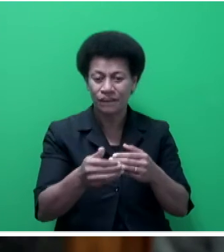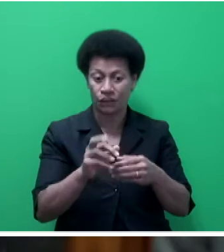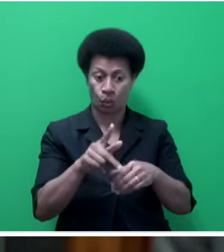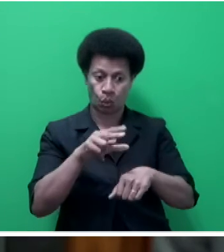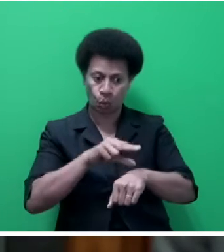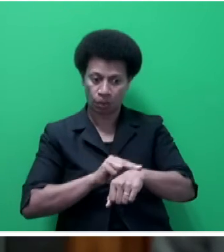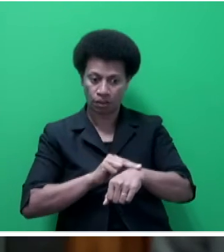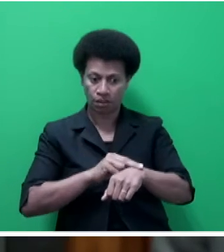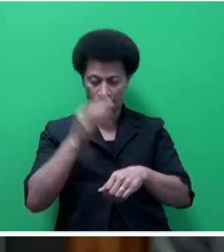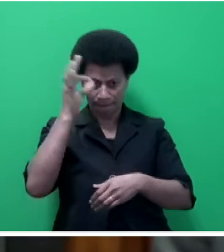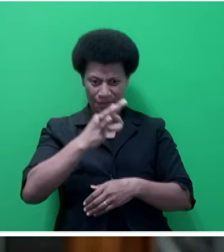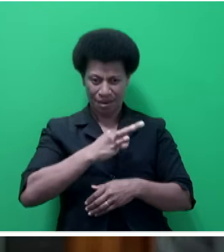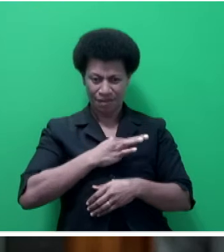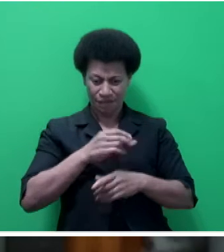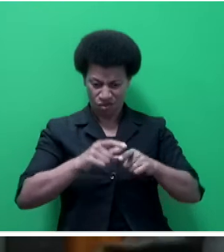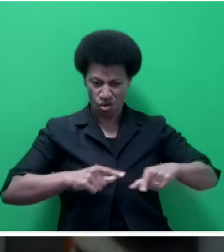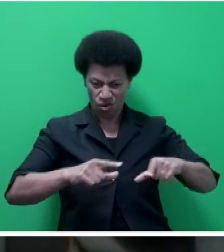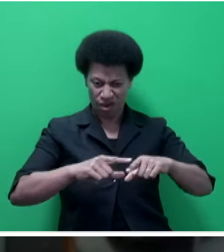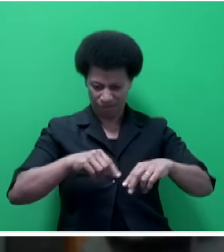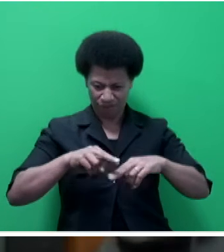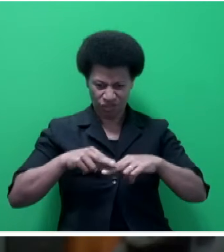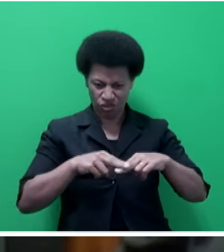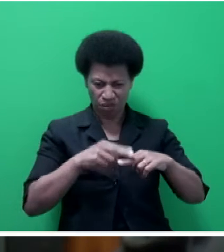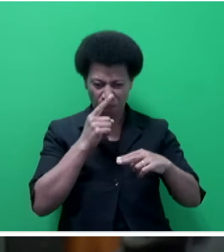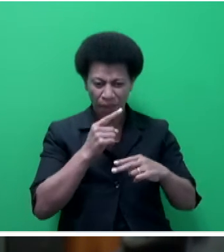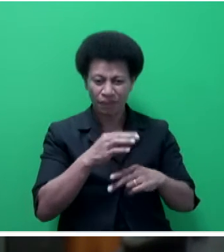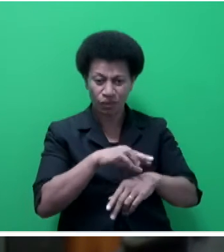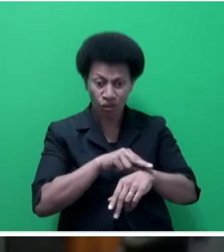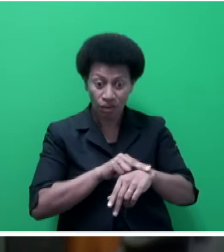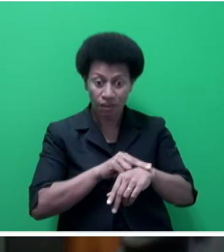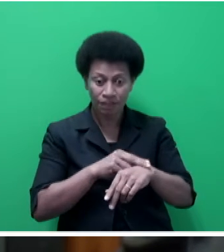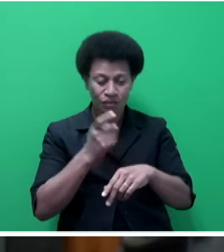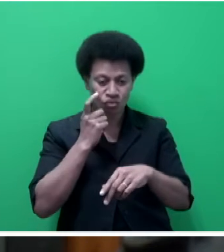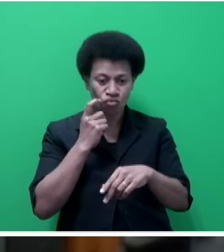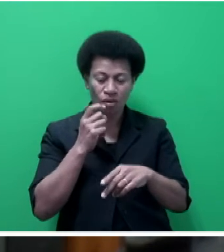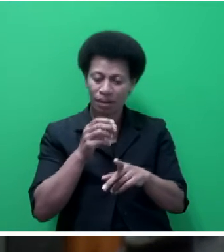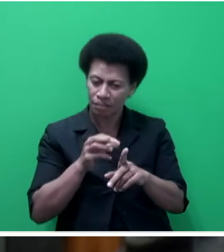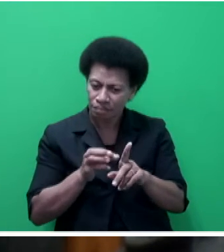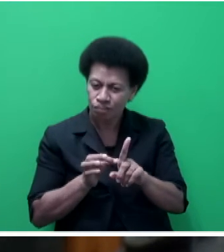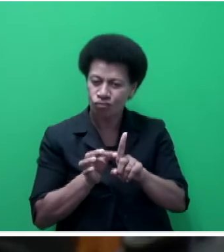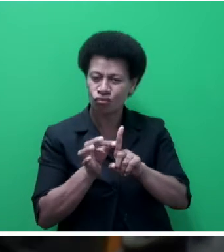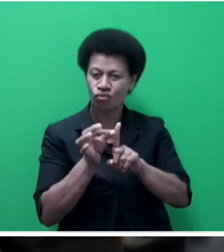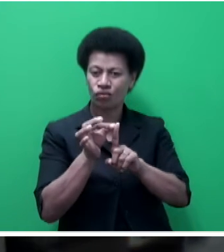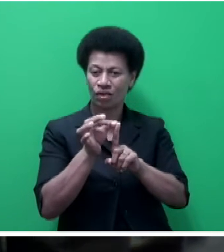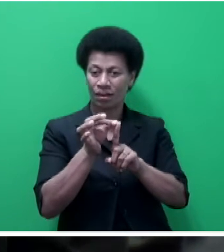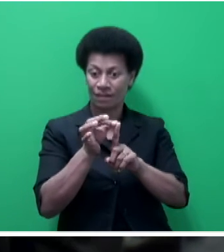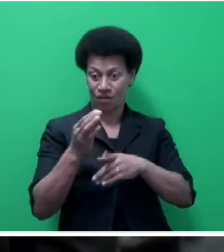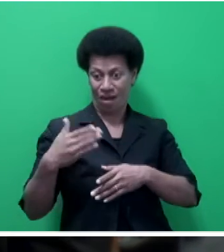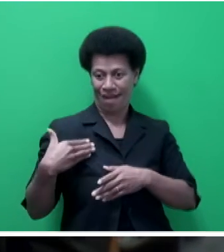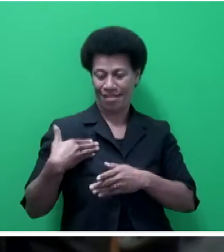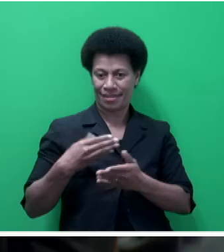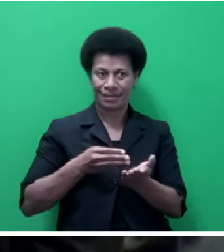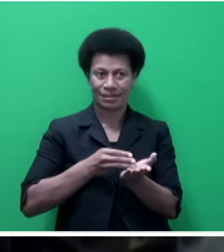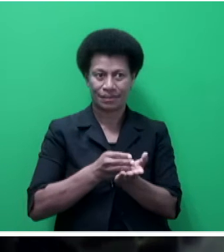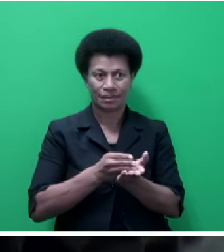believe that having local specialists will drive the development that we envision for health. So the initial postgraduate programs